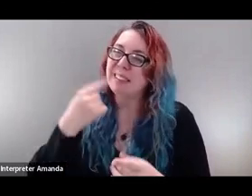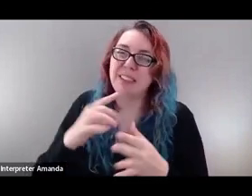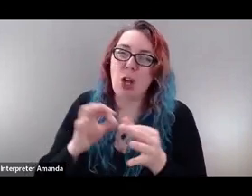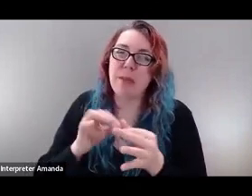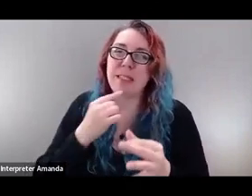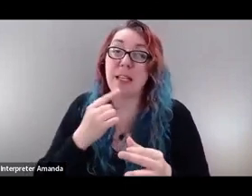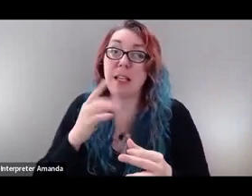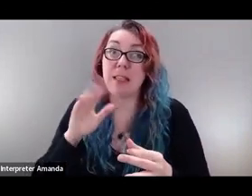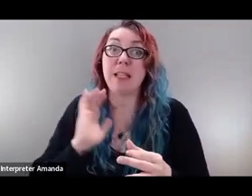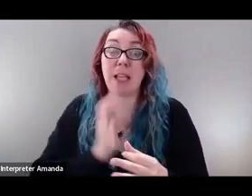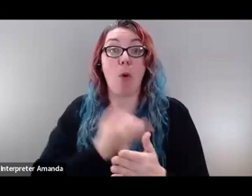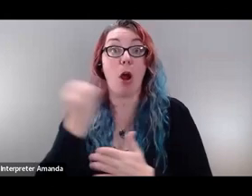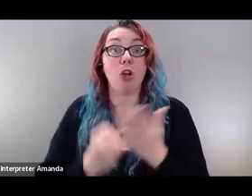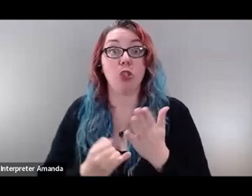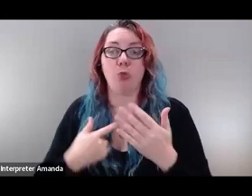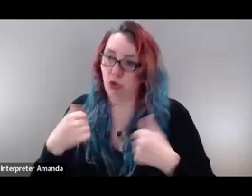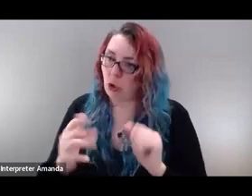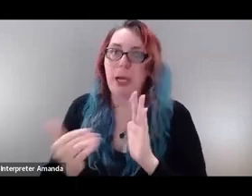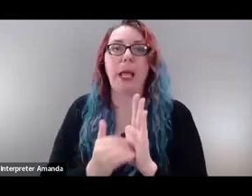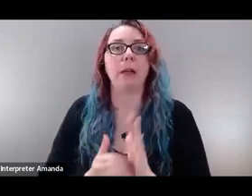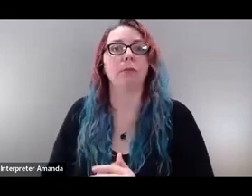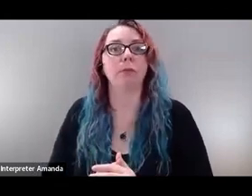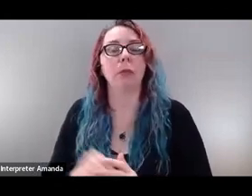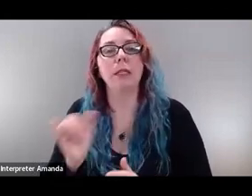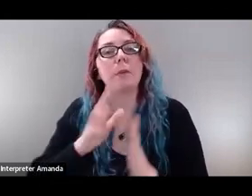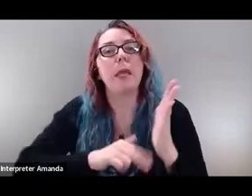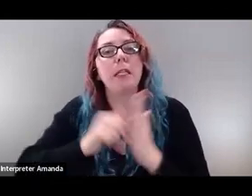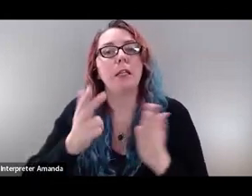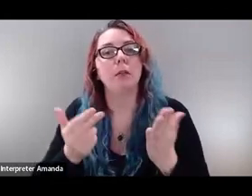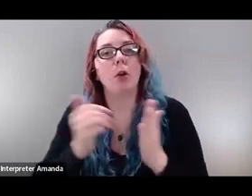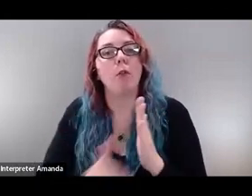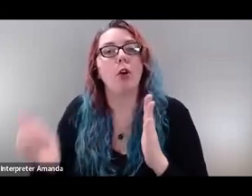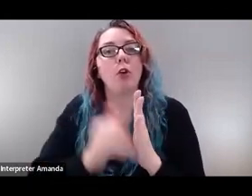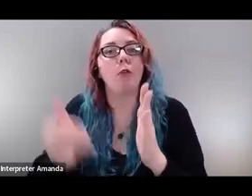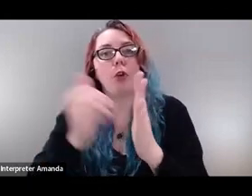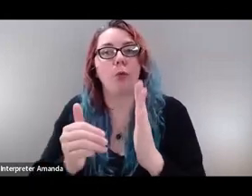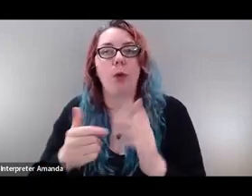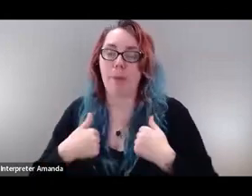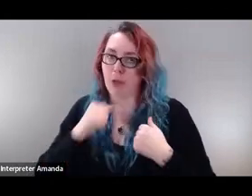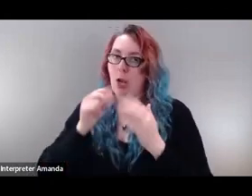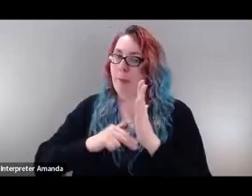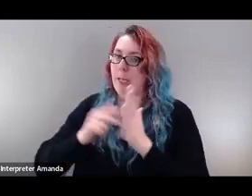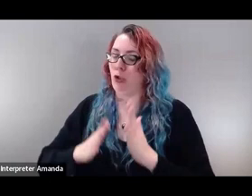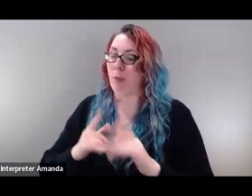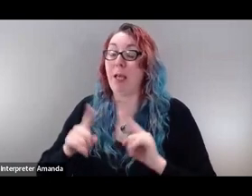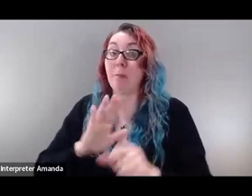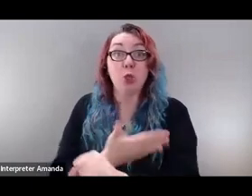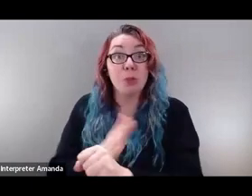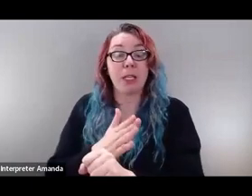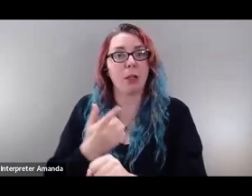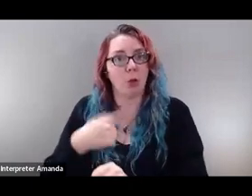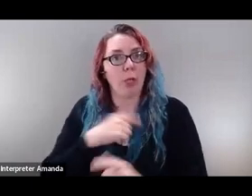just like our artistic practices, you do the painting over and over. I'm not a painter, so I don't know if they do that, but in music we do. We do things over and